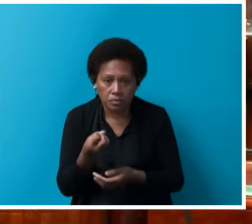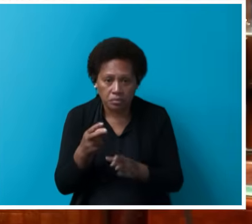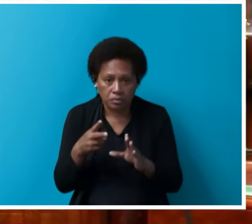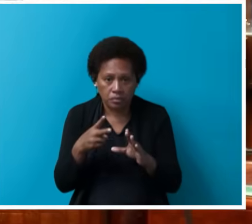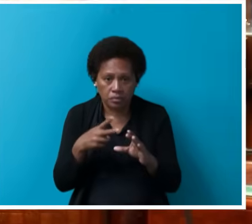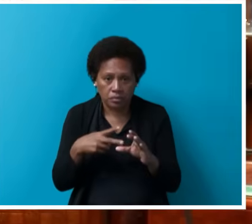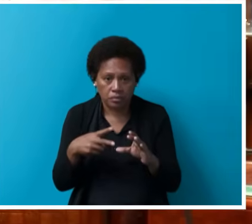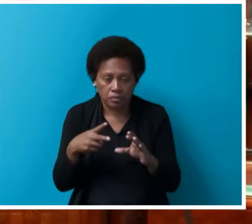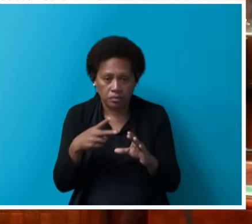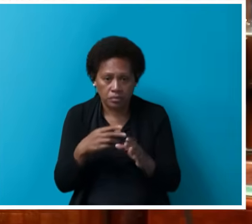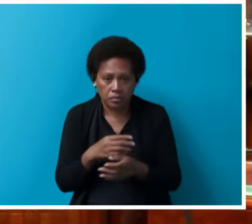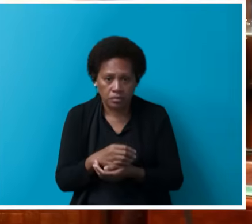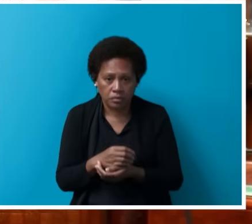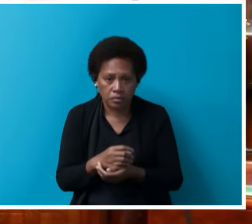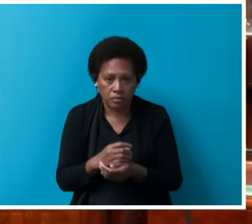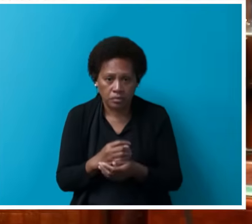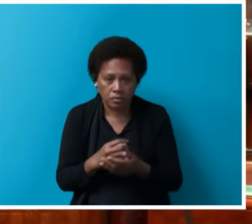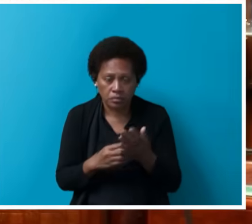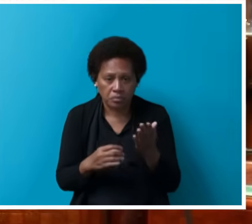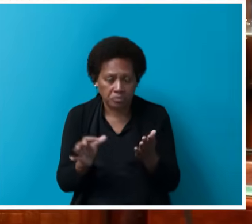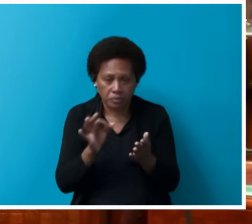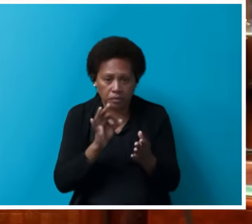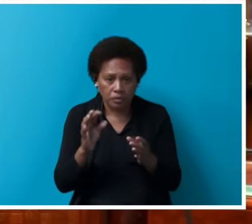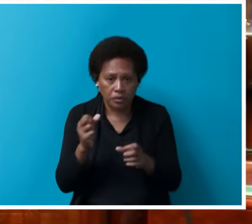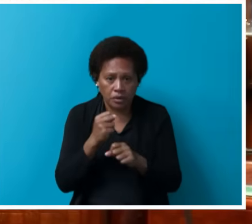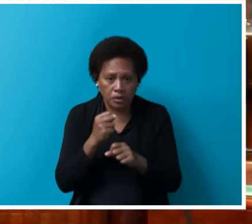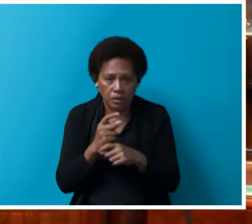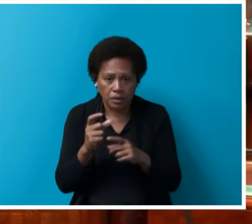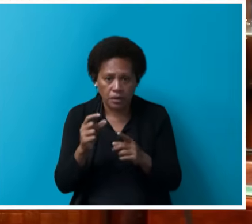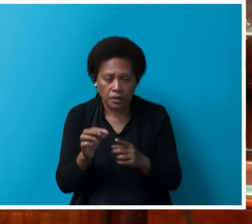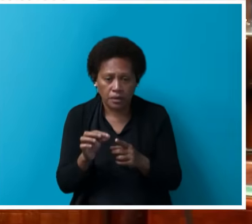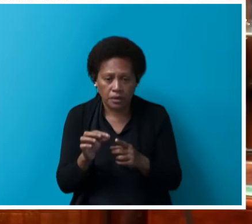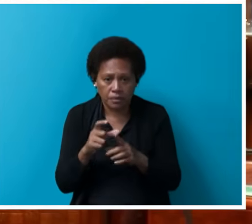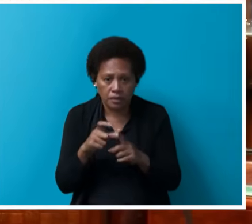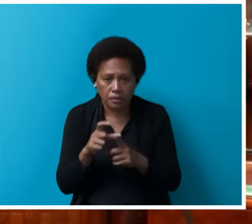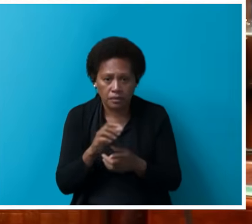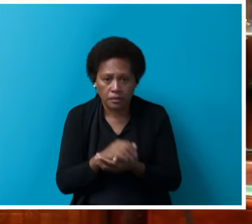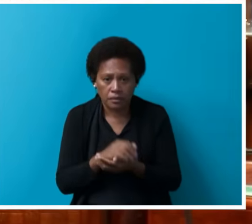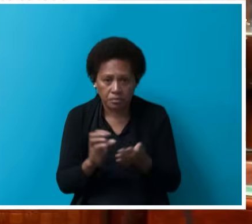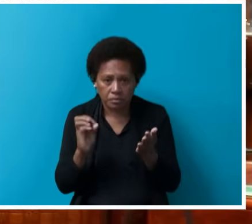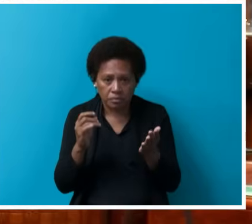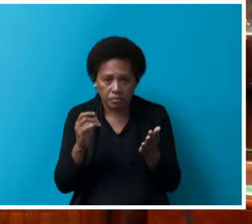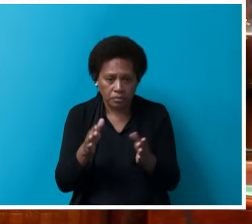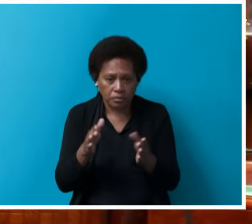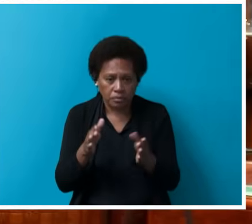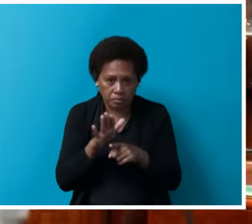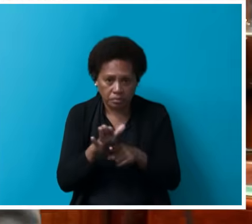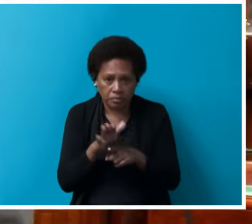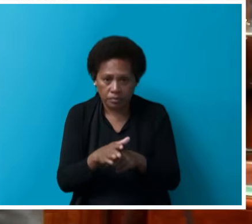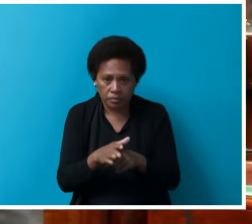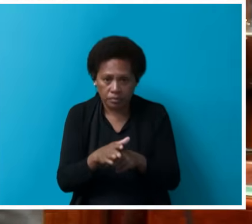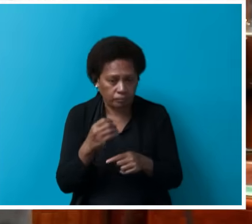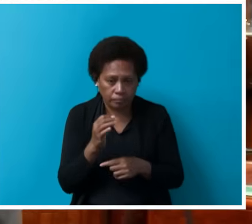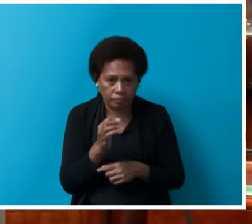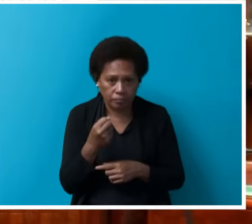from ChatGPT or from thin air, and stop undermining my speeches as if it's not backed up by facts. And Mr. Speaker, sir, the Minister of